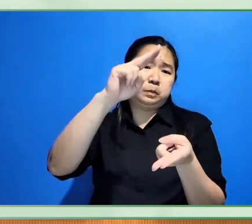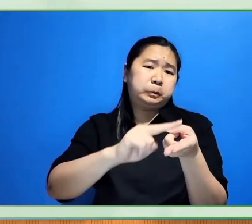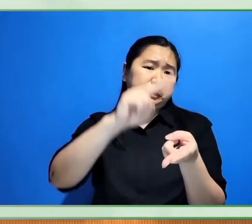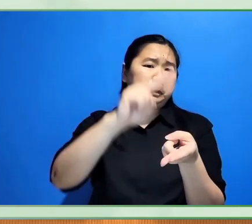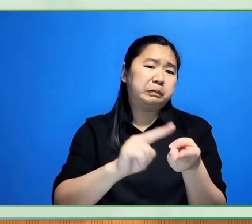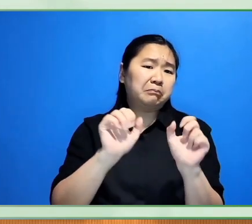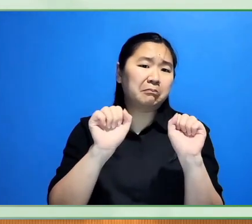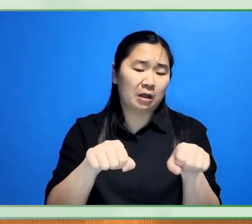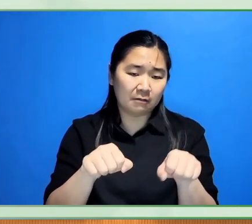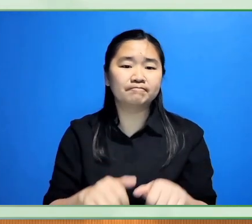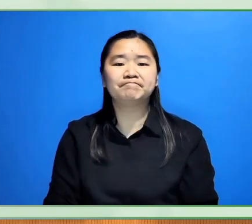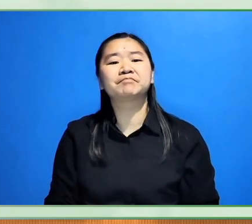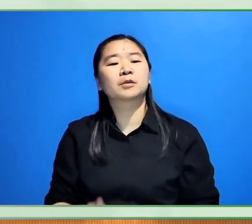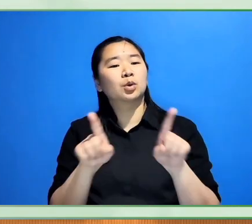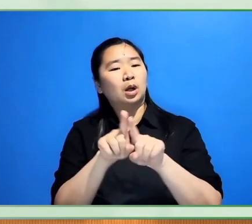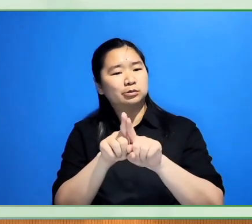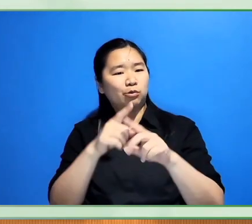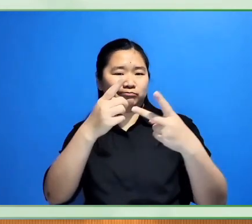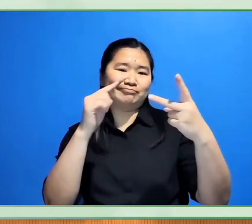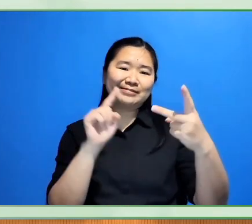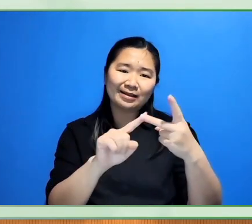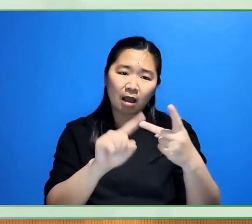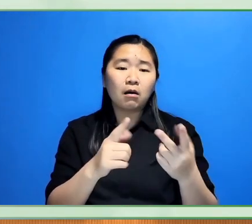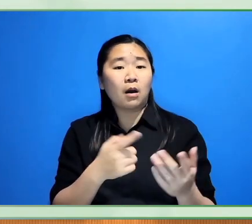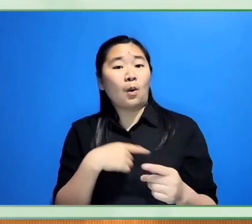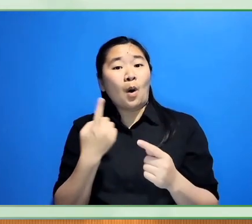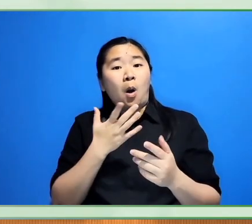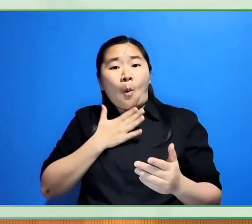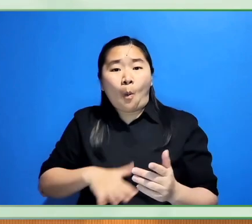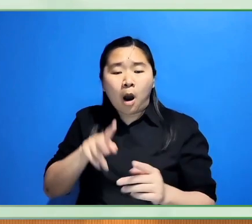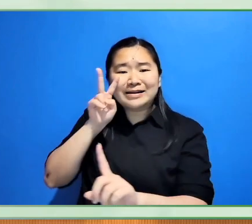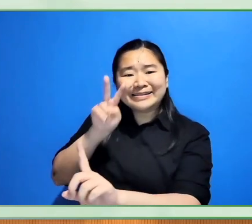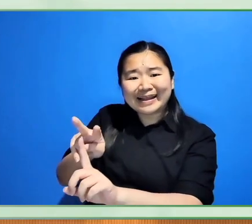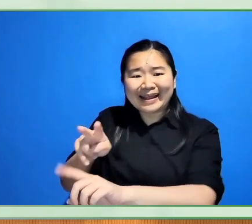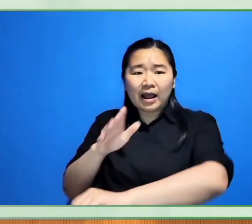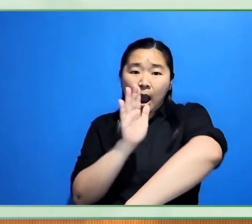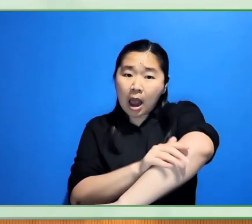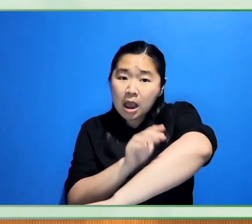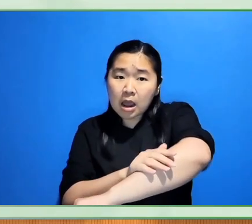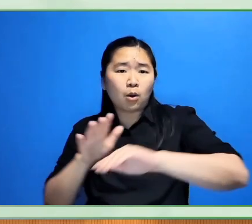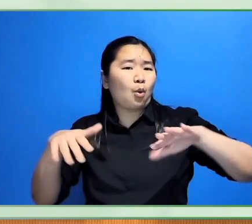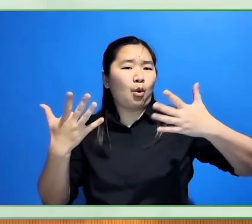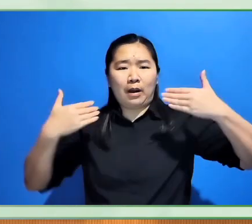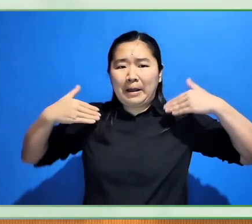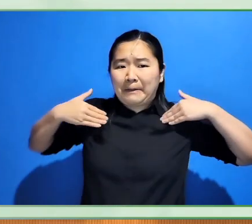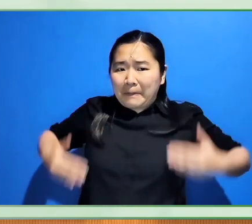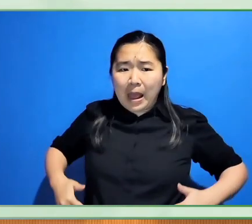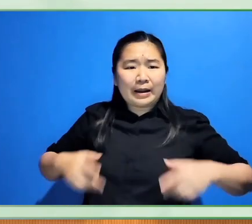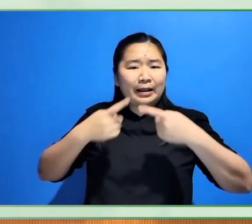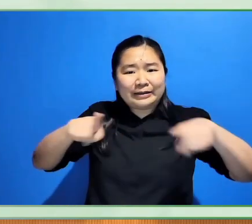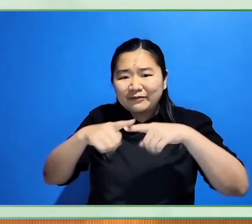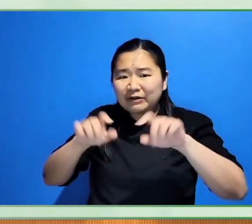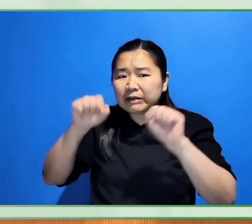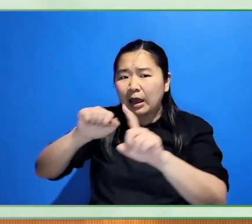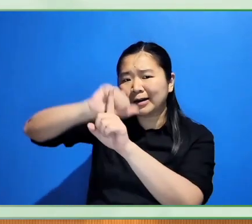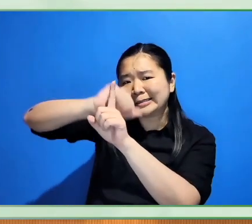the startups doing prosthetics sometimes offer only the terminal devices solutions and rely on other centers. So